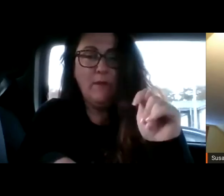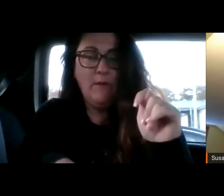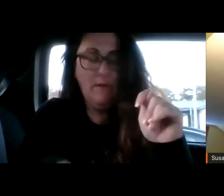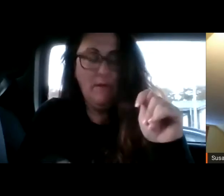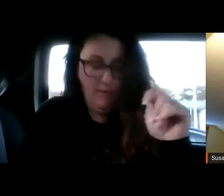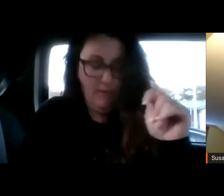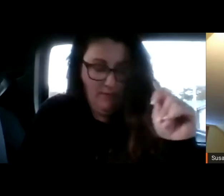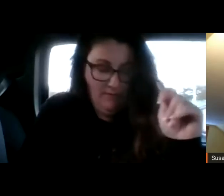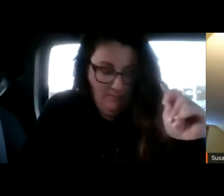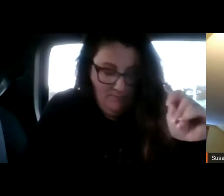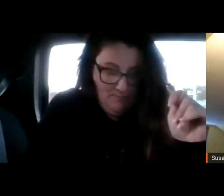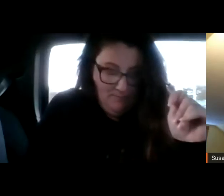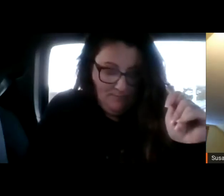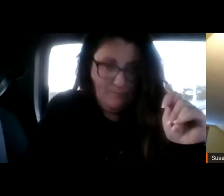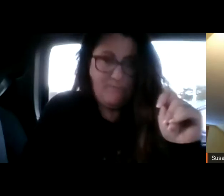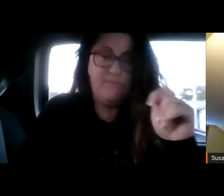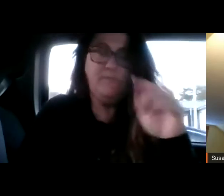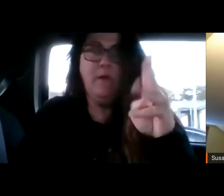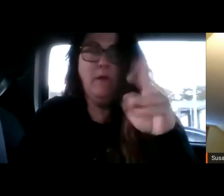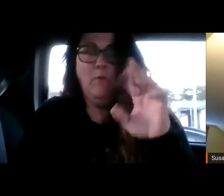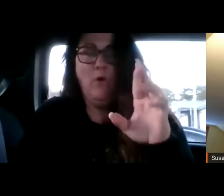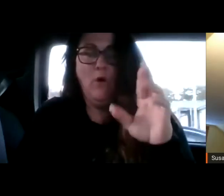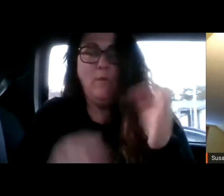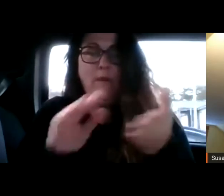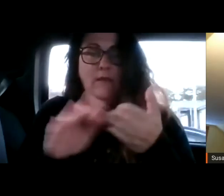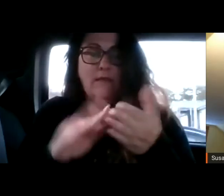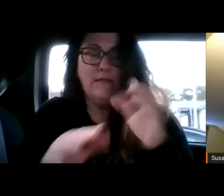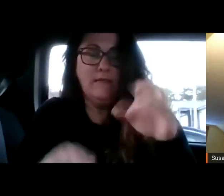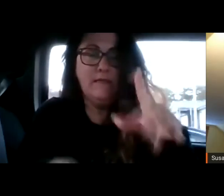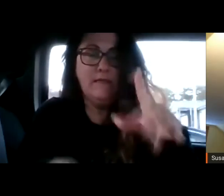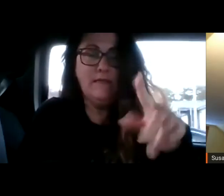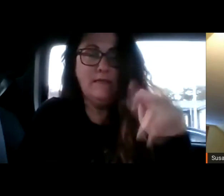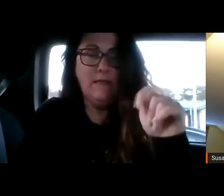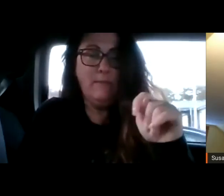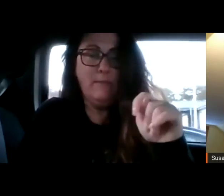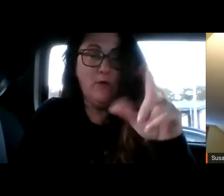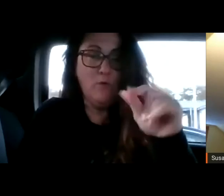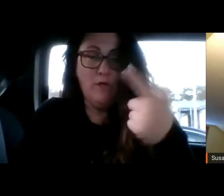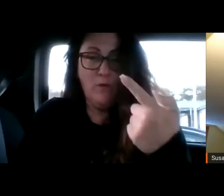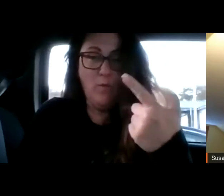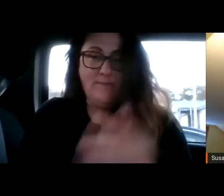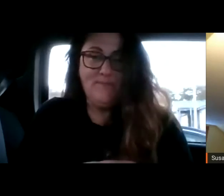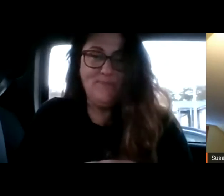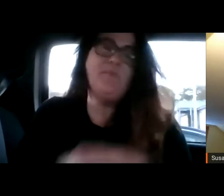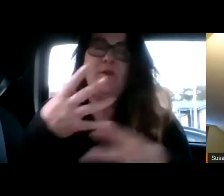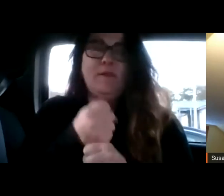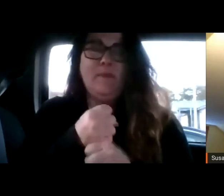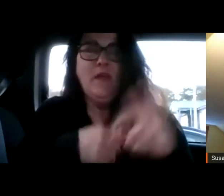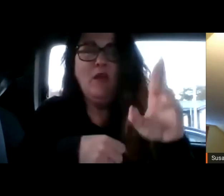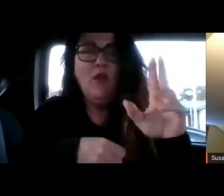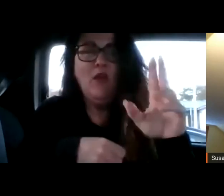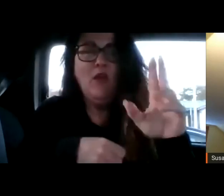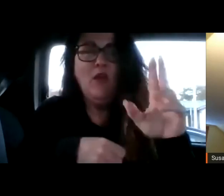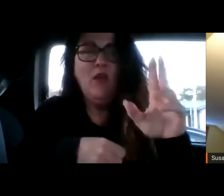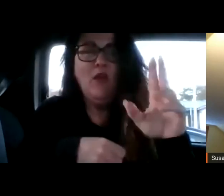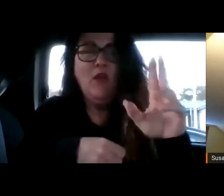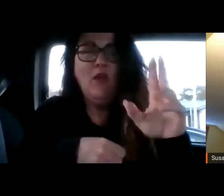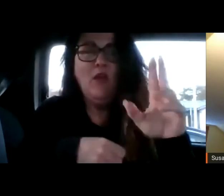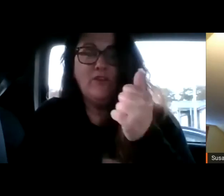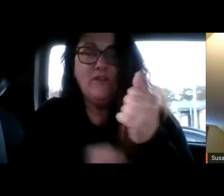be released in September 2021. She is the recipient of the Ruth Lilly Prize from the Poetry Foundation for